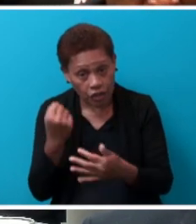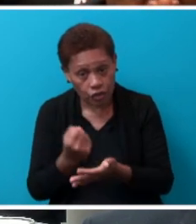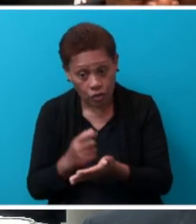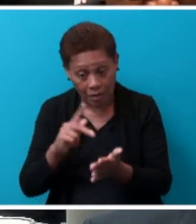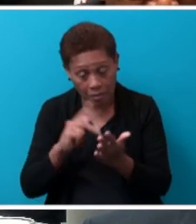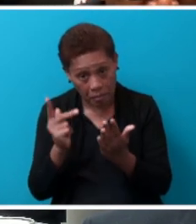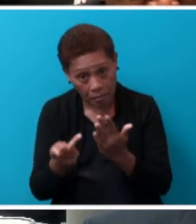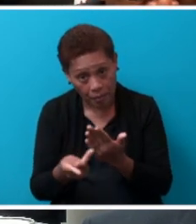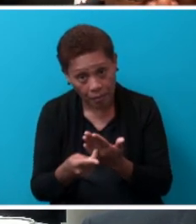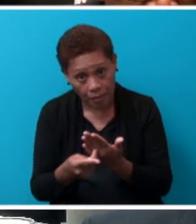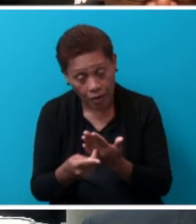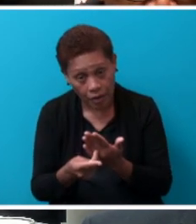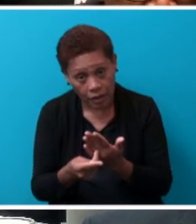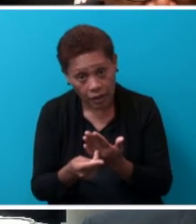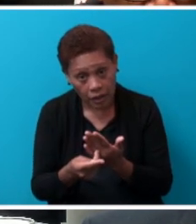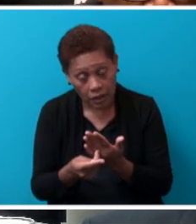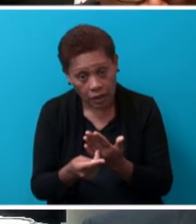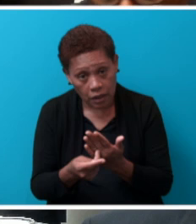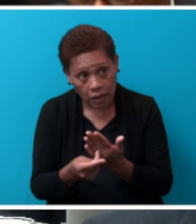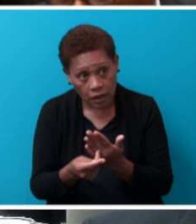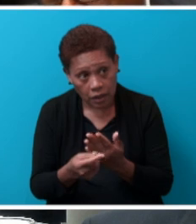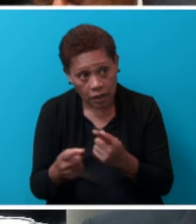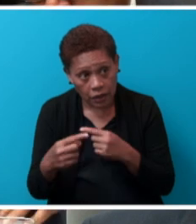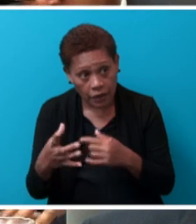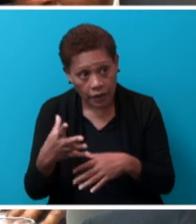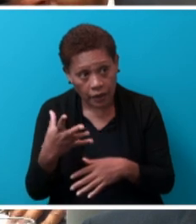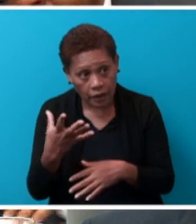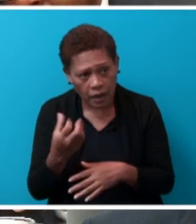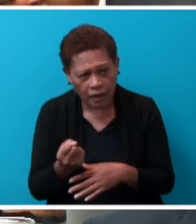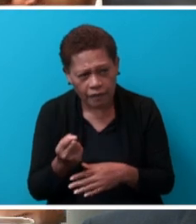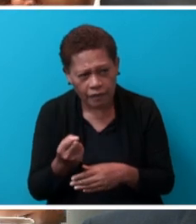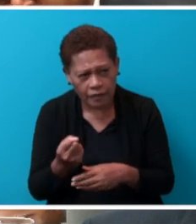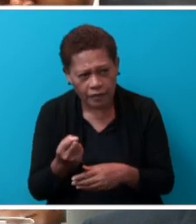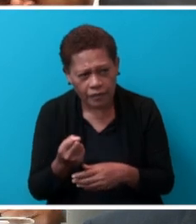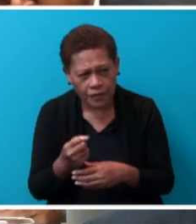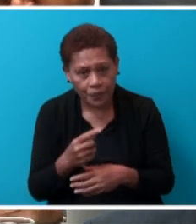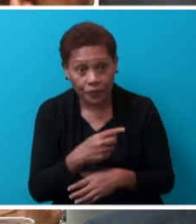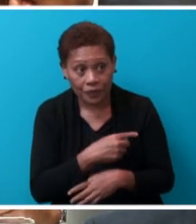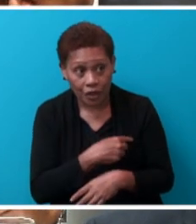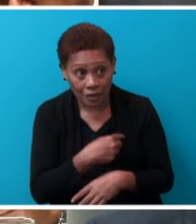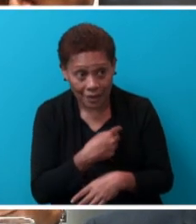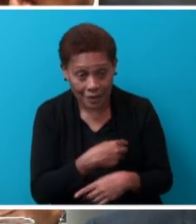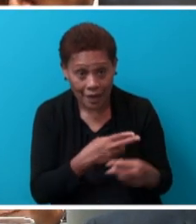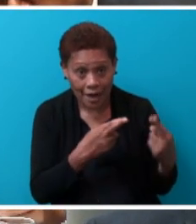only meets technical and safety requirements, but also aligns with the commitment to sustainable and responsible